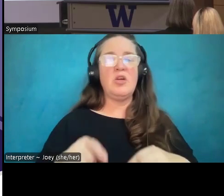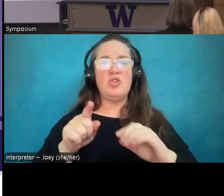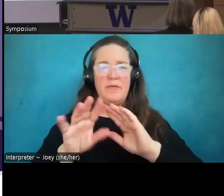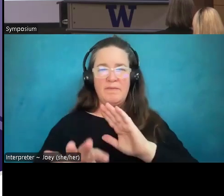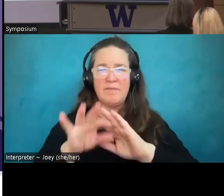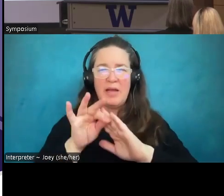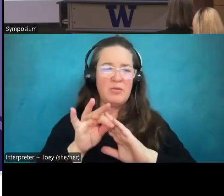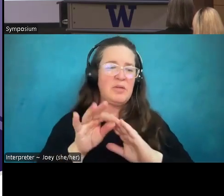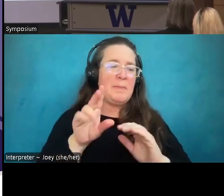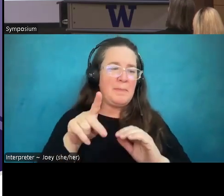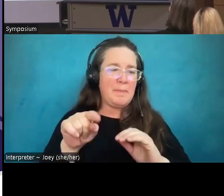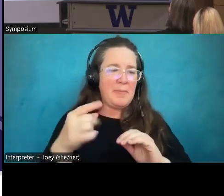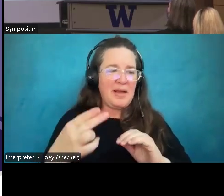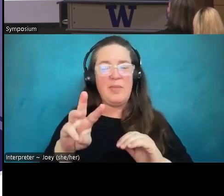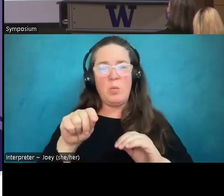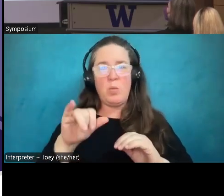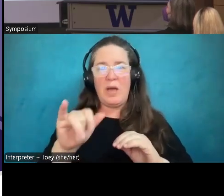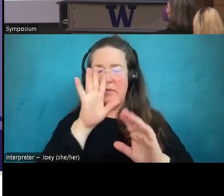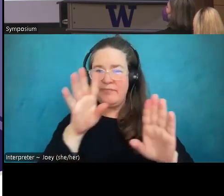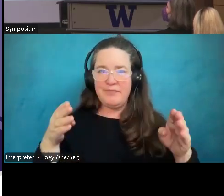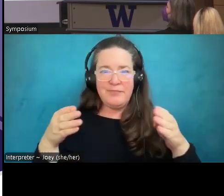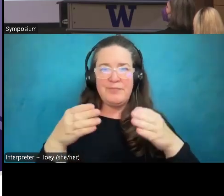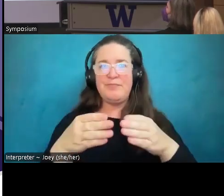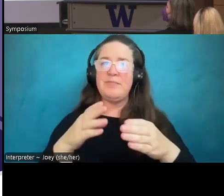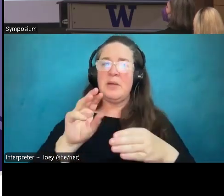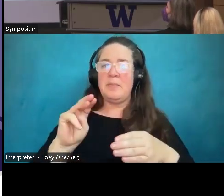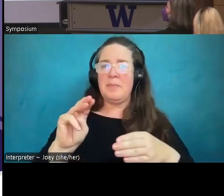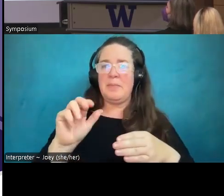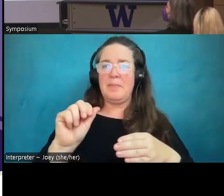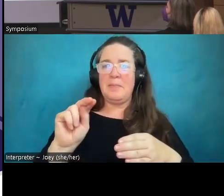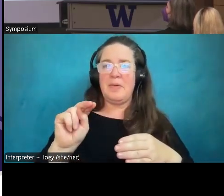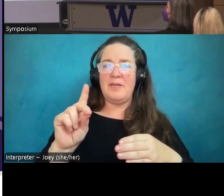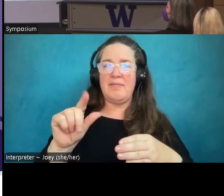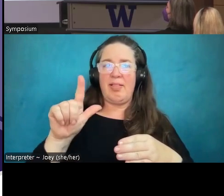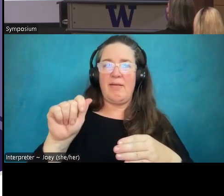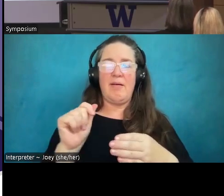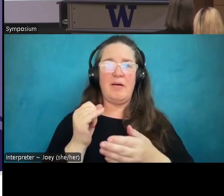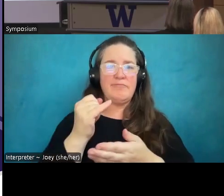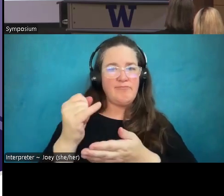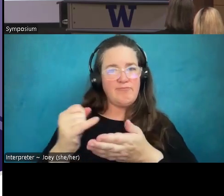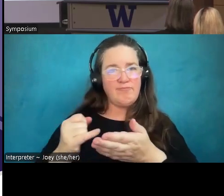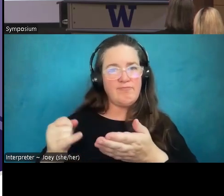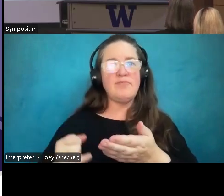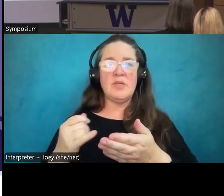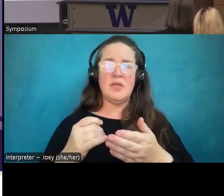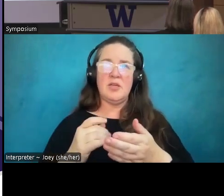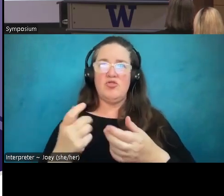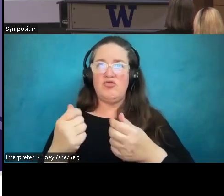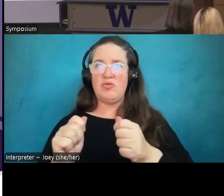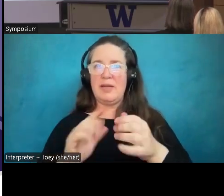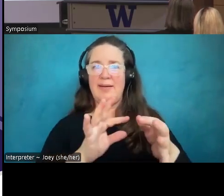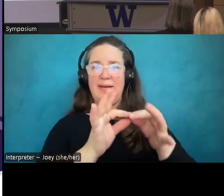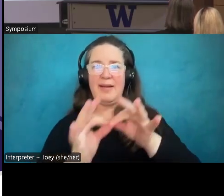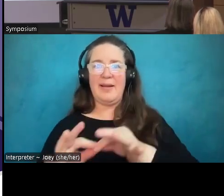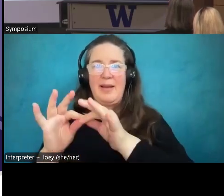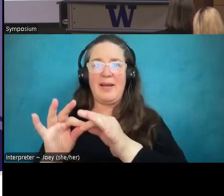the stunning Alaskan landscapes and wildlife she had spent 2 decades thriving in, to the quieter life